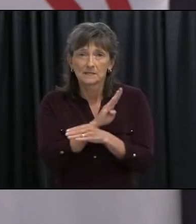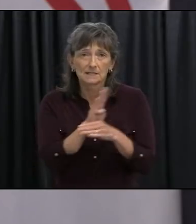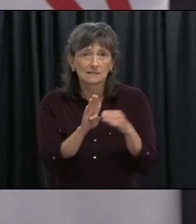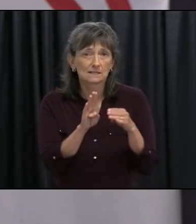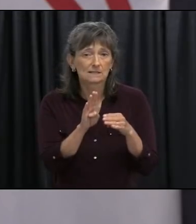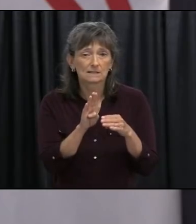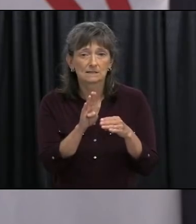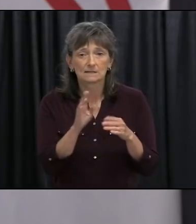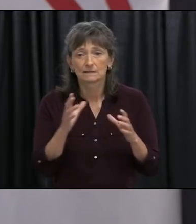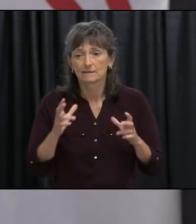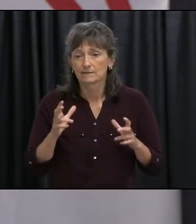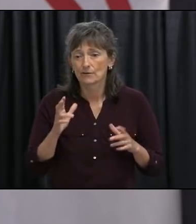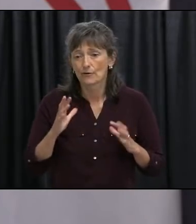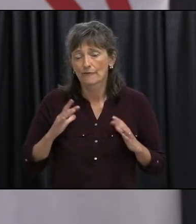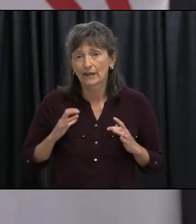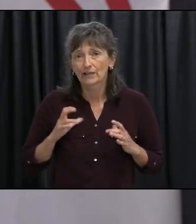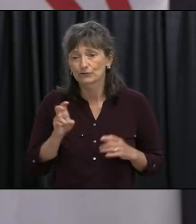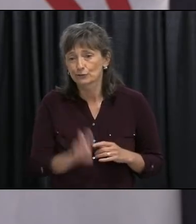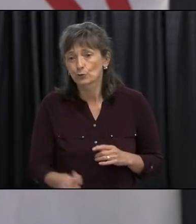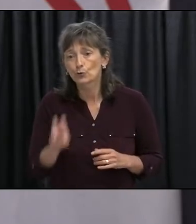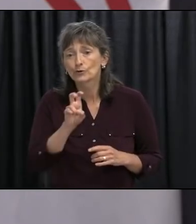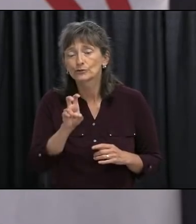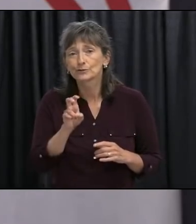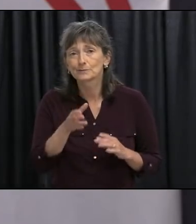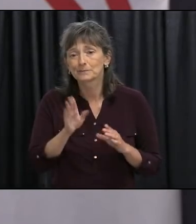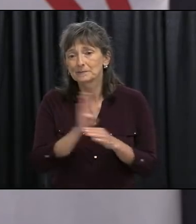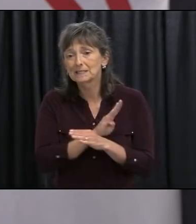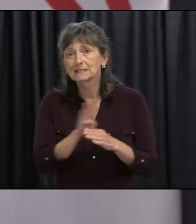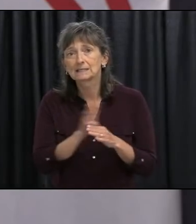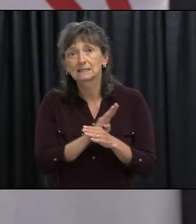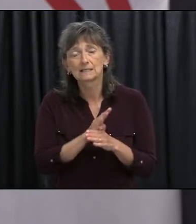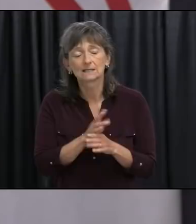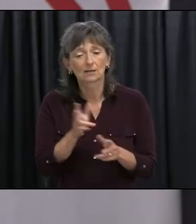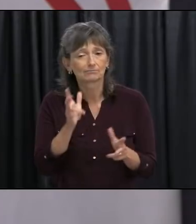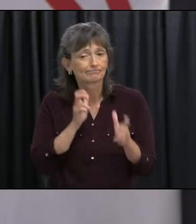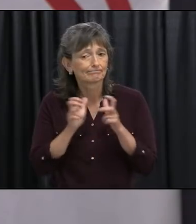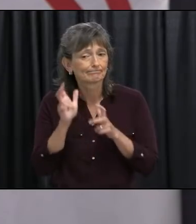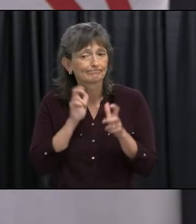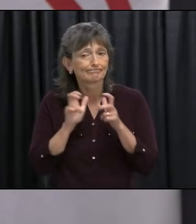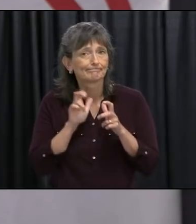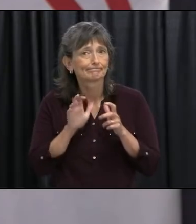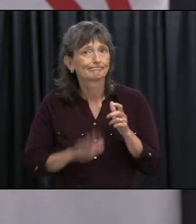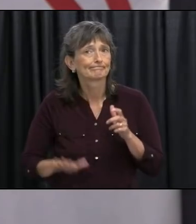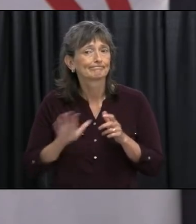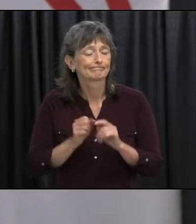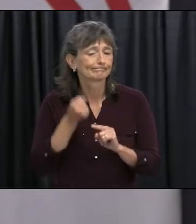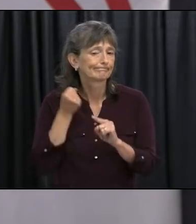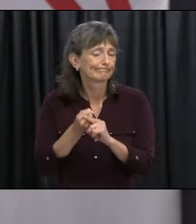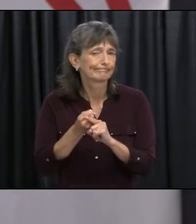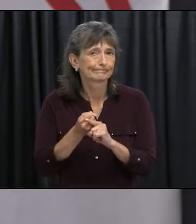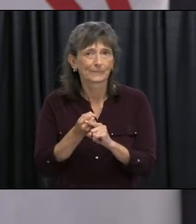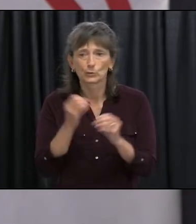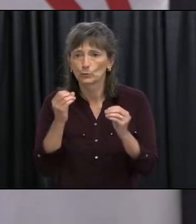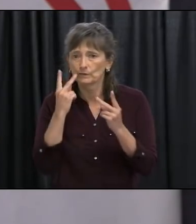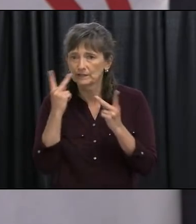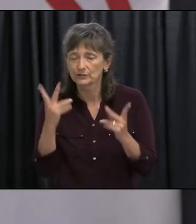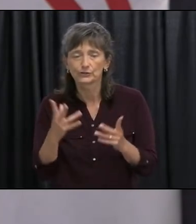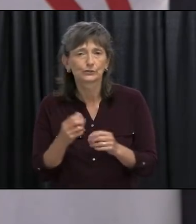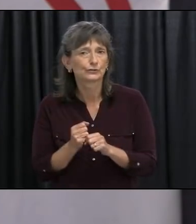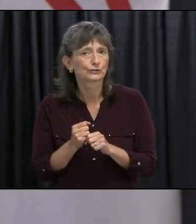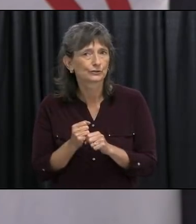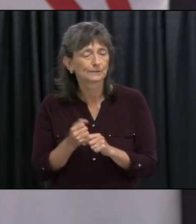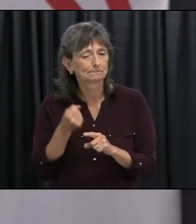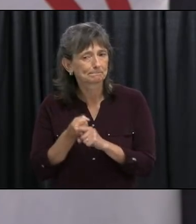people that are and how their business has been impacted by the tourism industry within Newfoundland and Labrador. I've also heard from